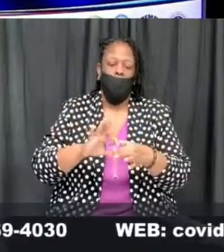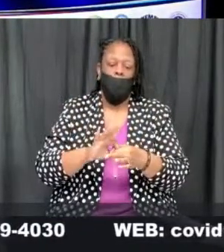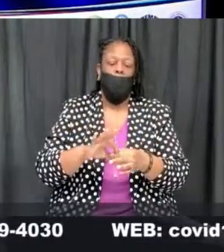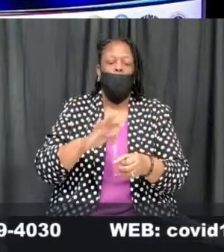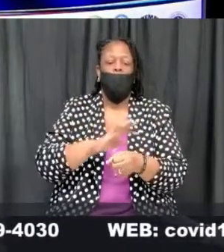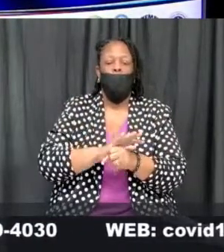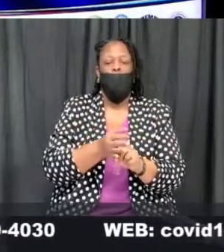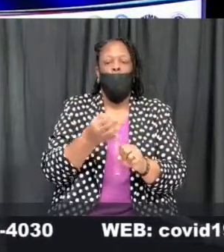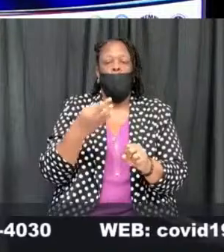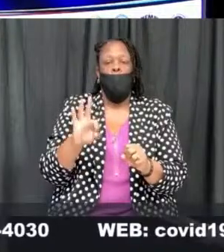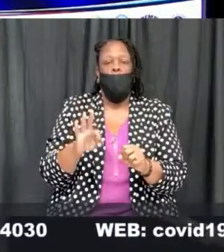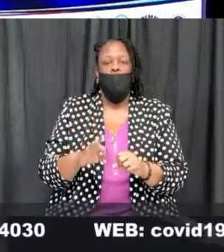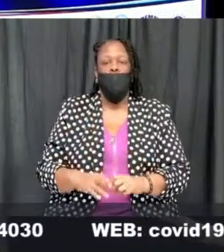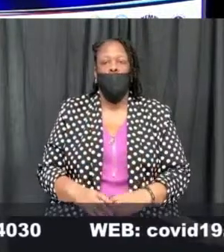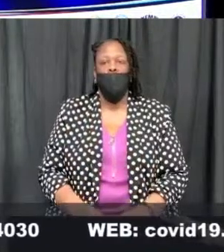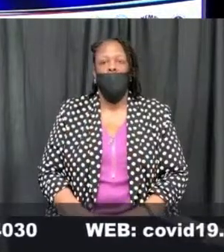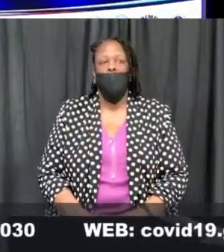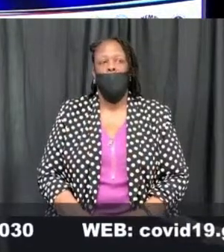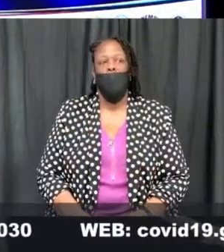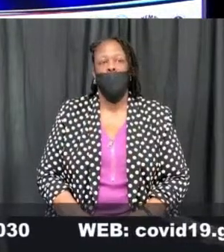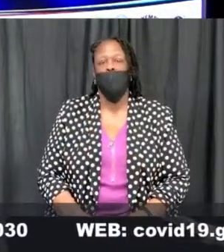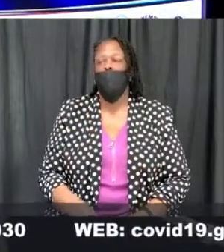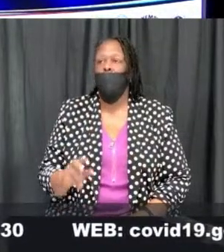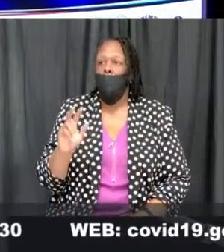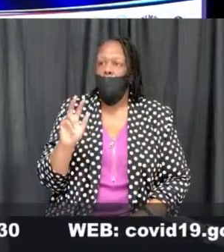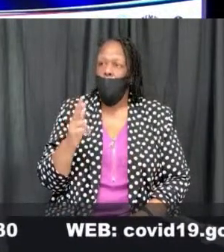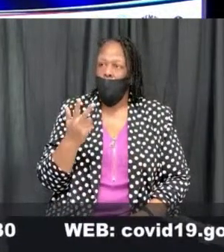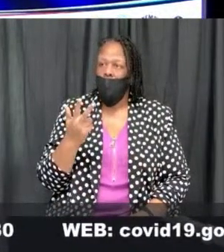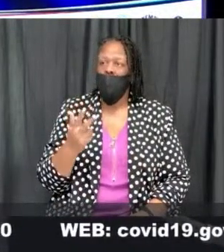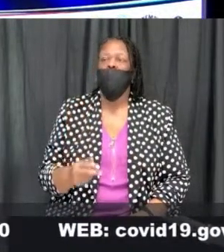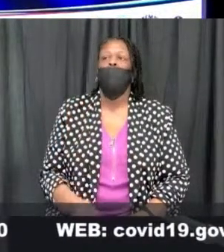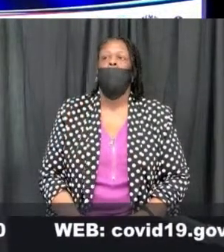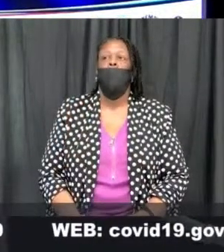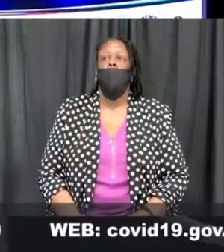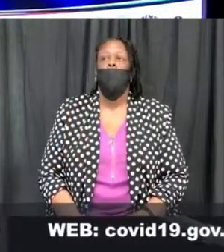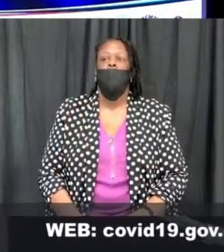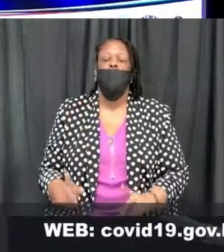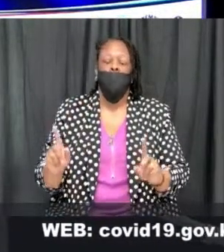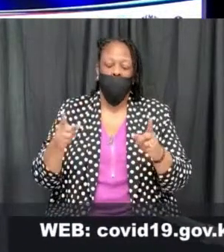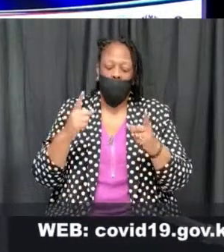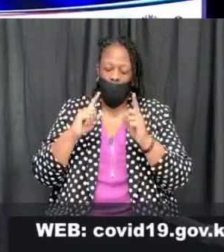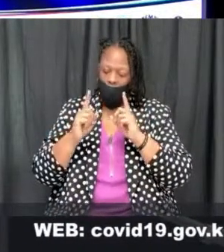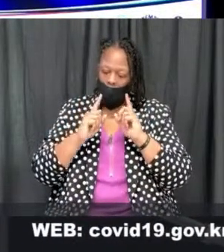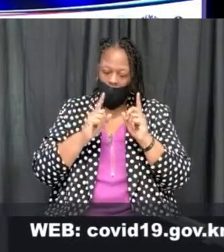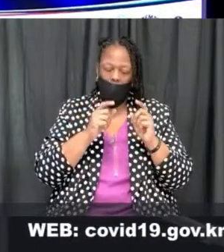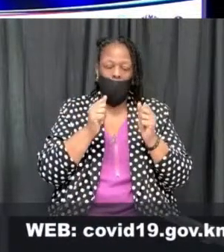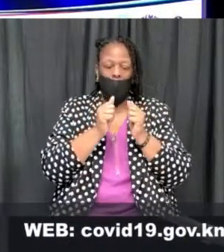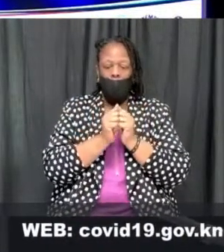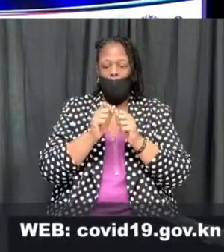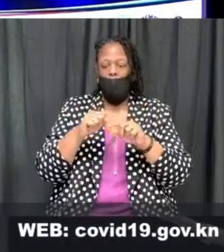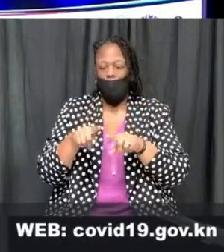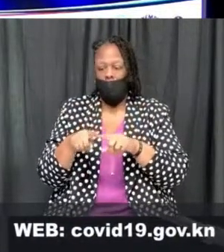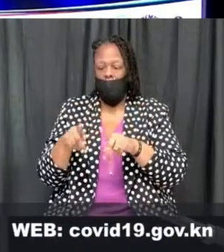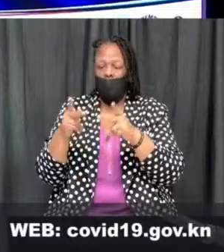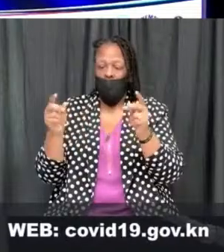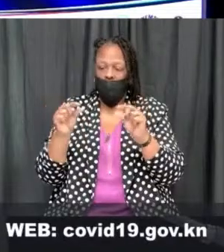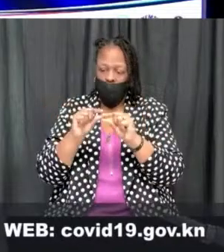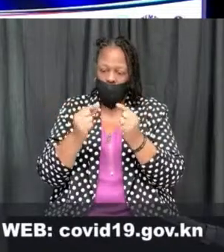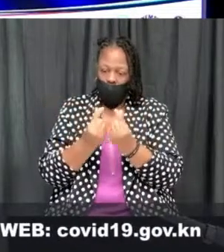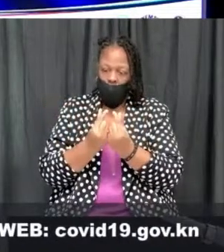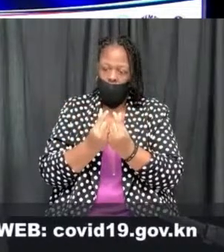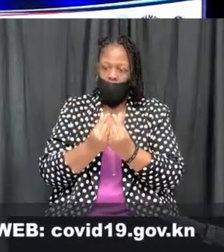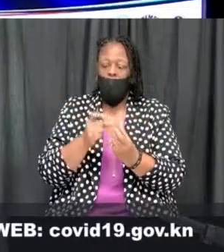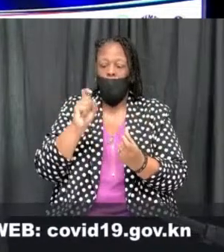COVID-19. 3. To liaise and consult with relevant public and private agencies as may be